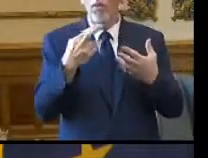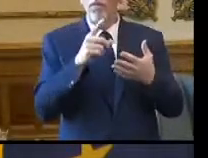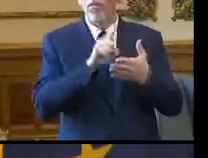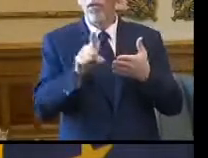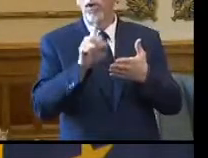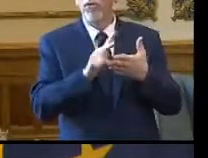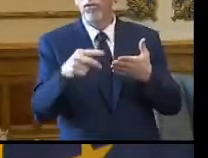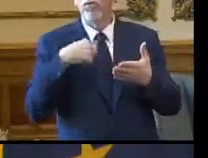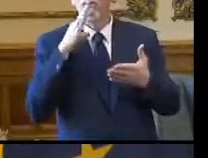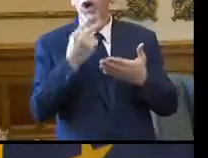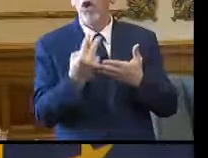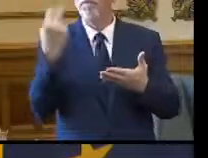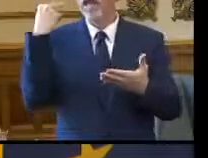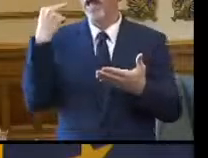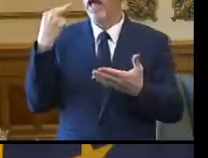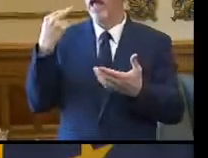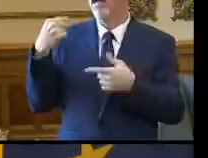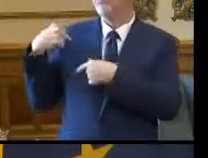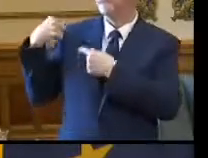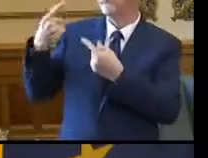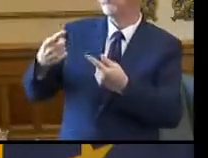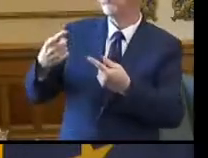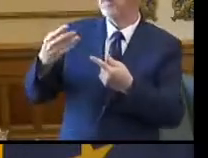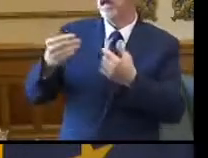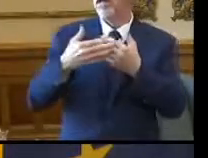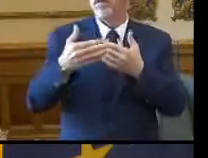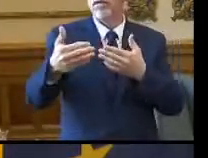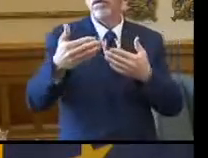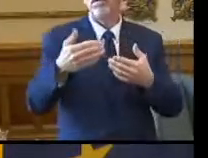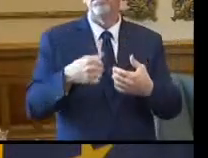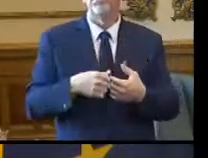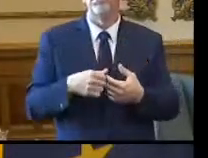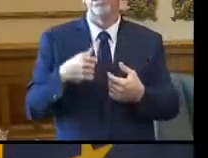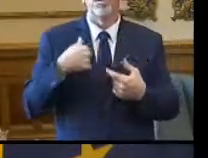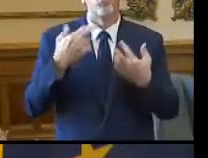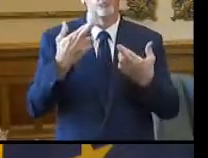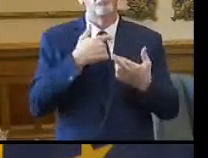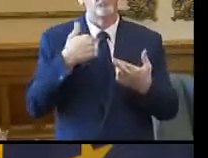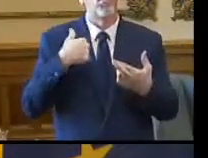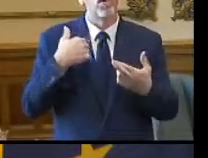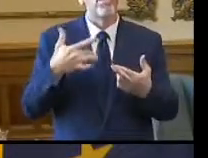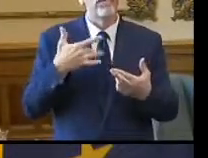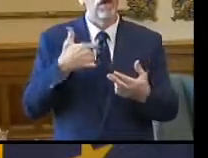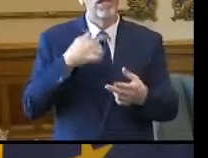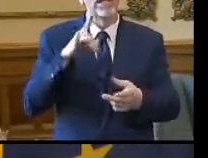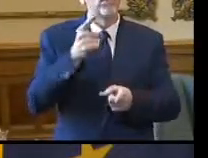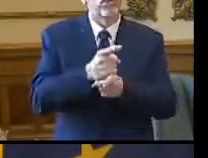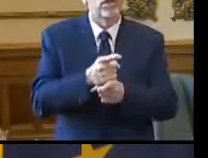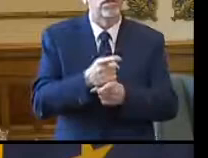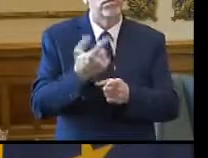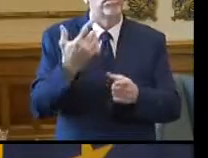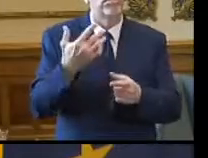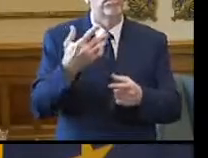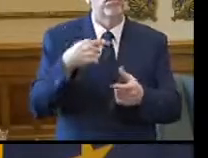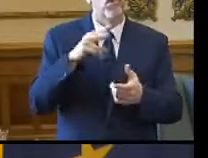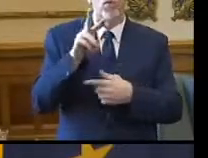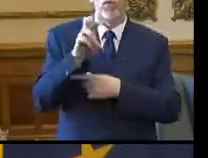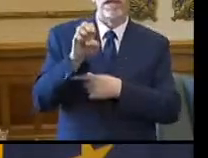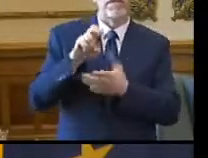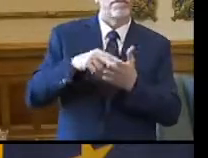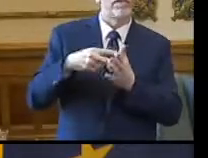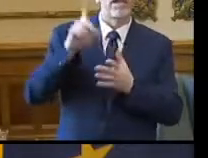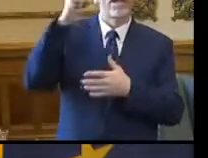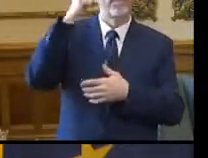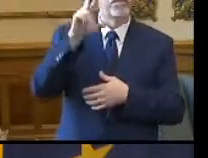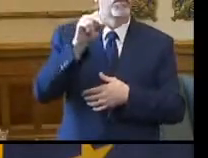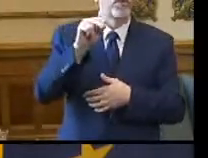past few weeks. Matter of fact, in the coming few weeks, that we did the right thing, each and every one of us. When I say we, I'm not talking about state